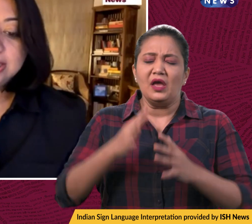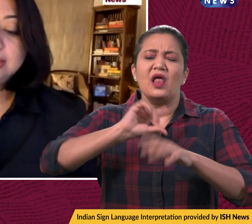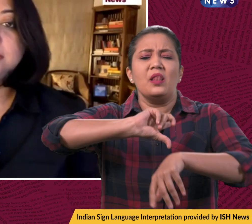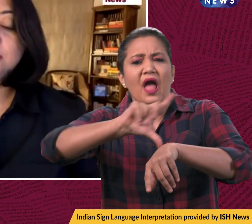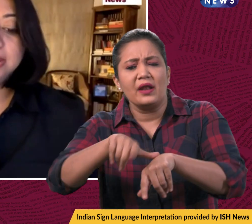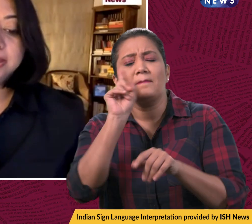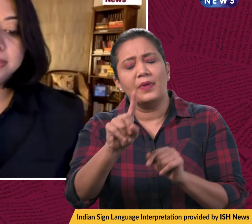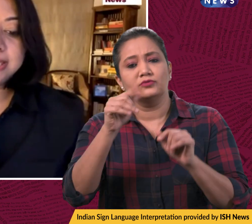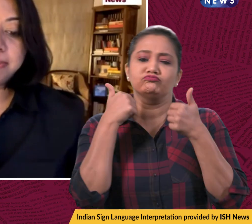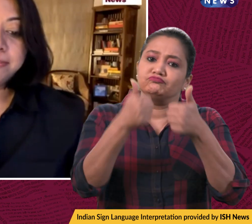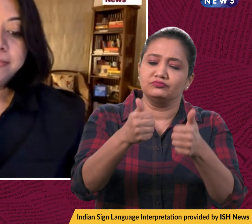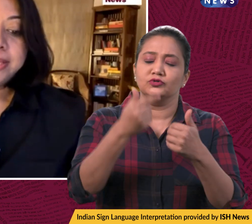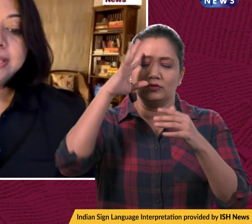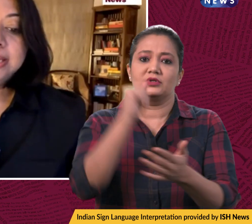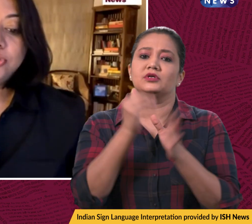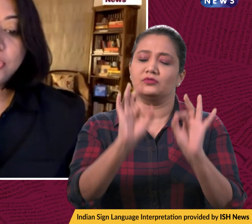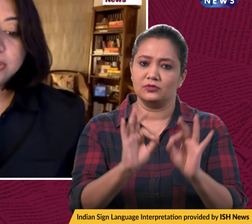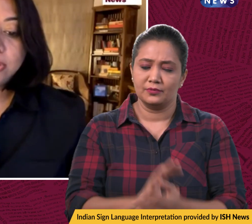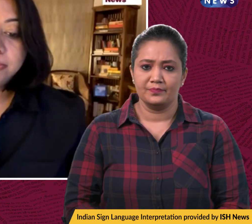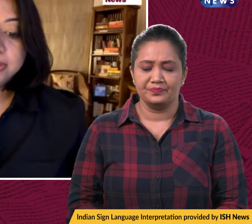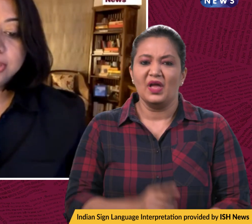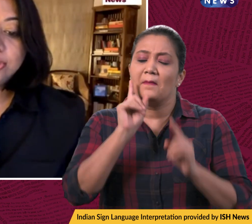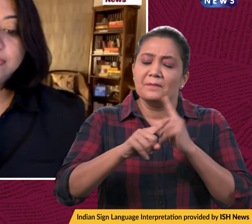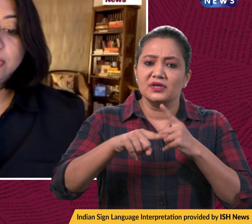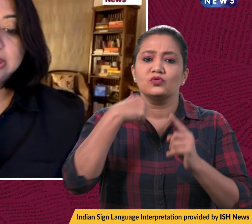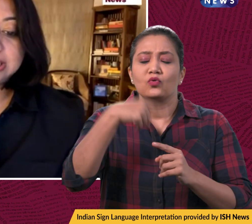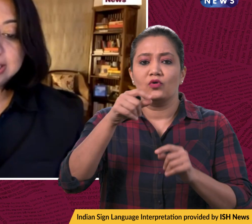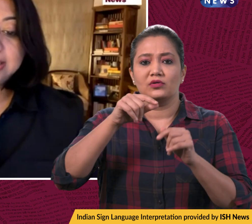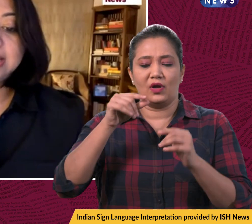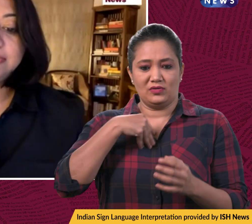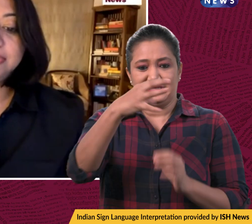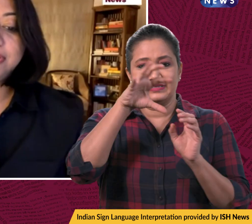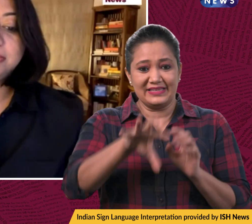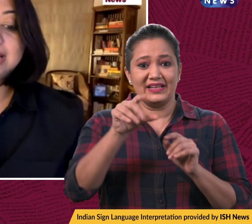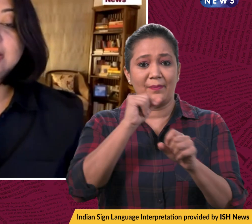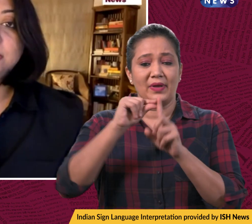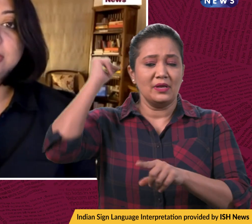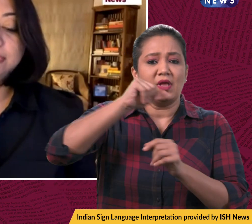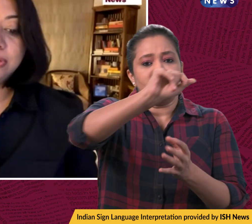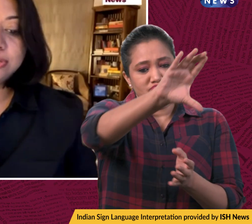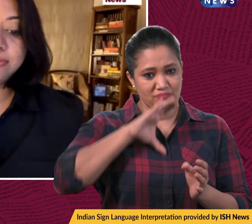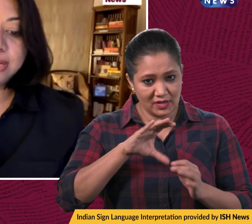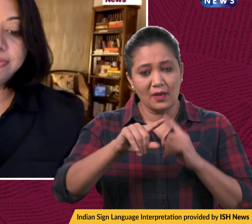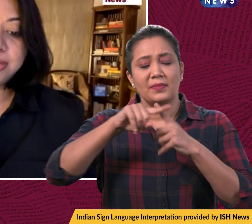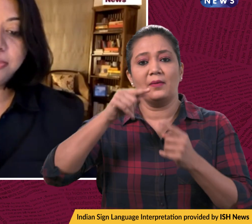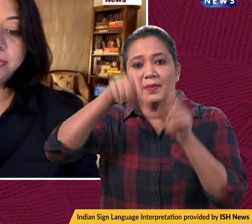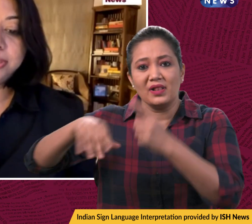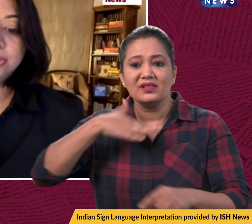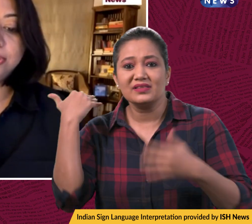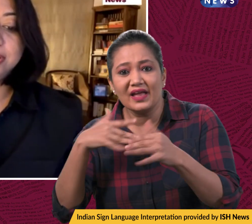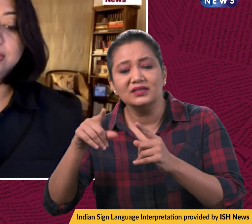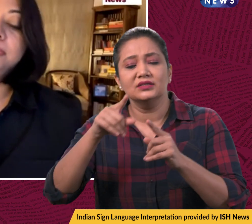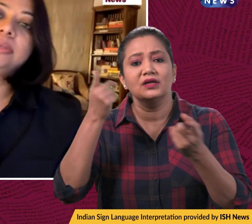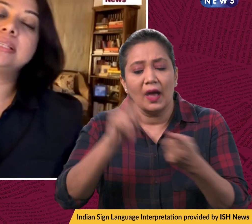much delayed but a welcome step. He sought compensation for the state and for the farmers adequately for the loss of life and